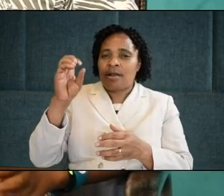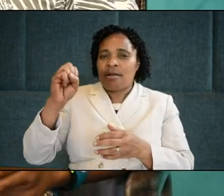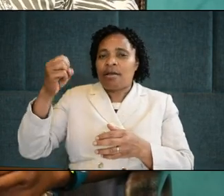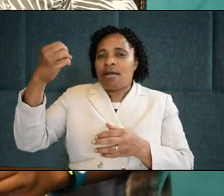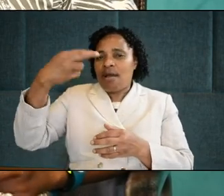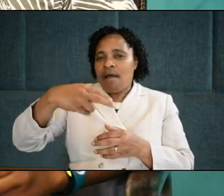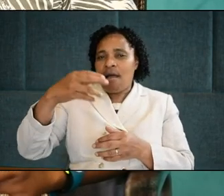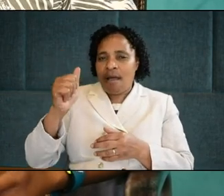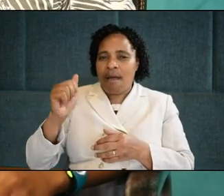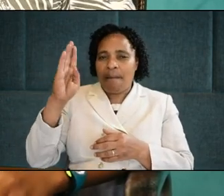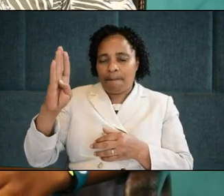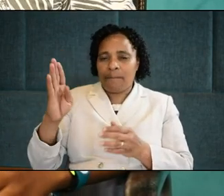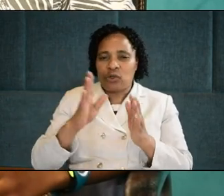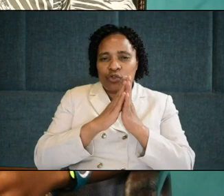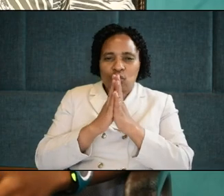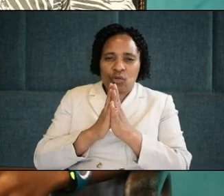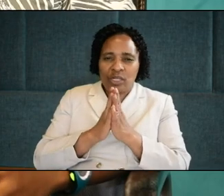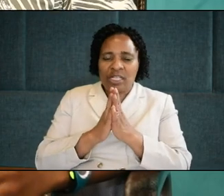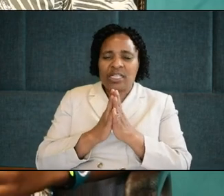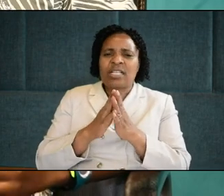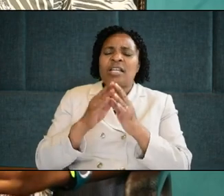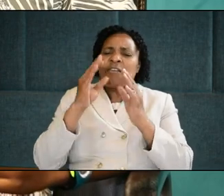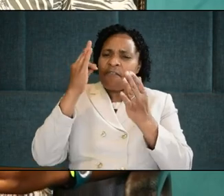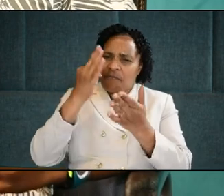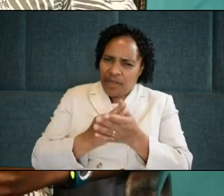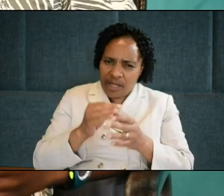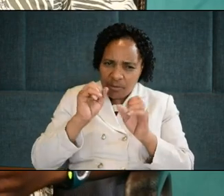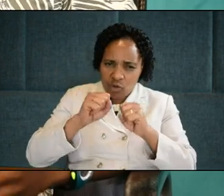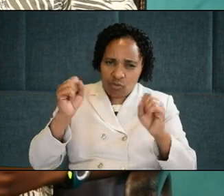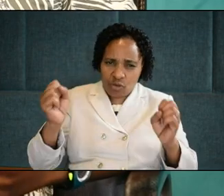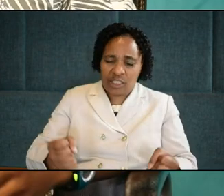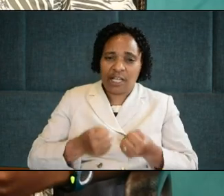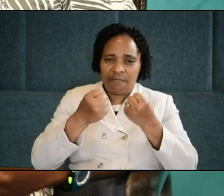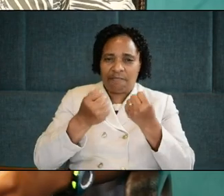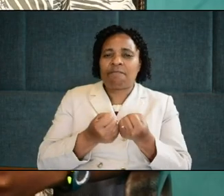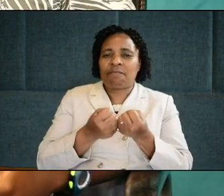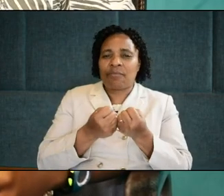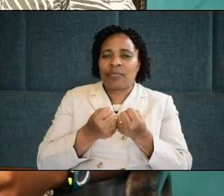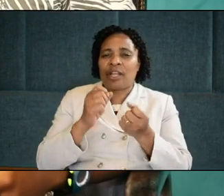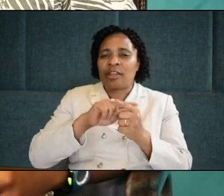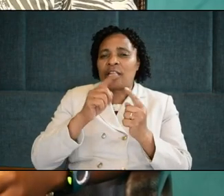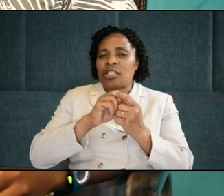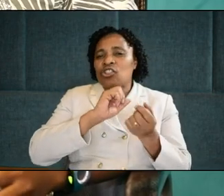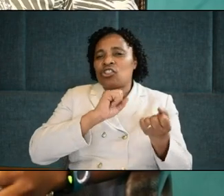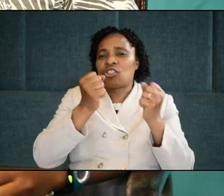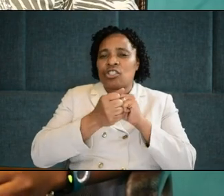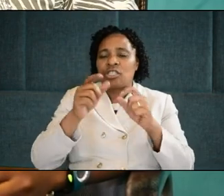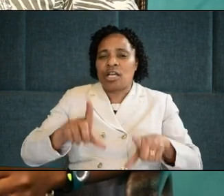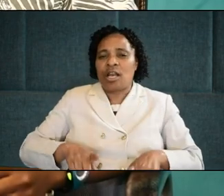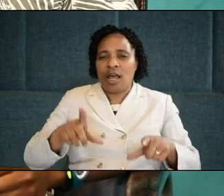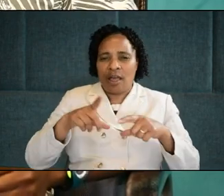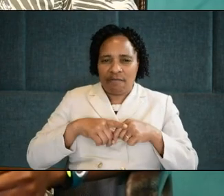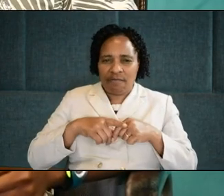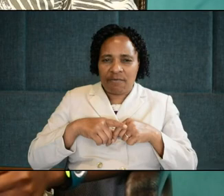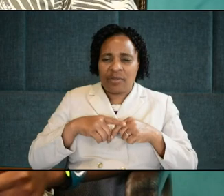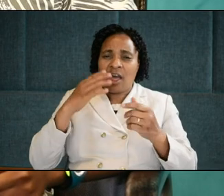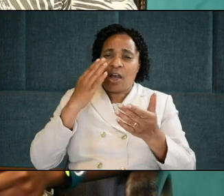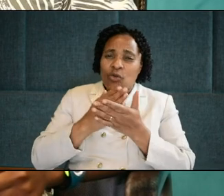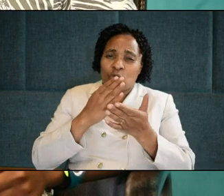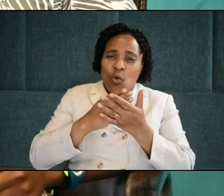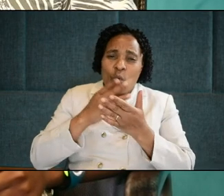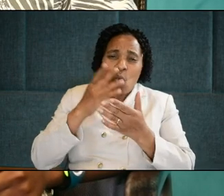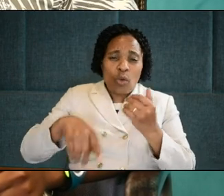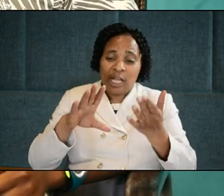that if having faith can save you and, you know, change your life. And actually what I